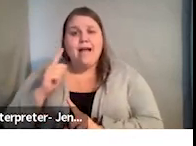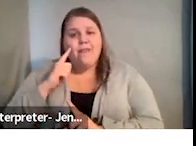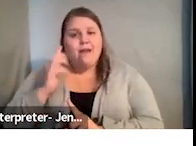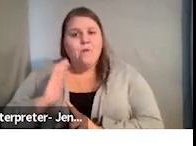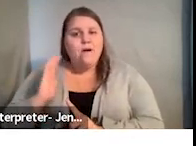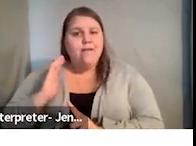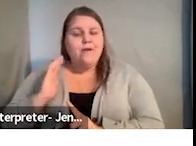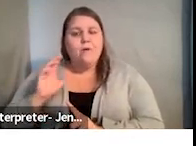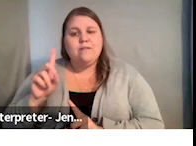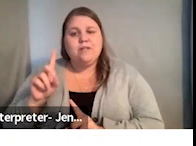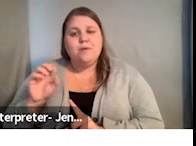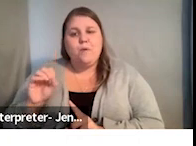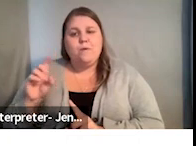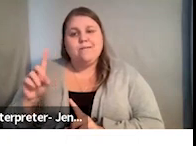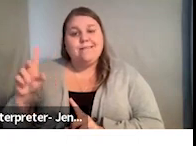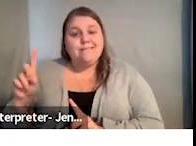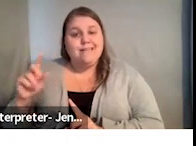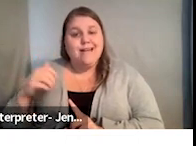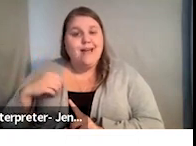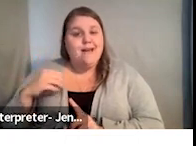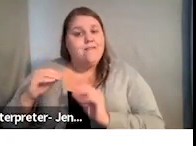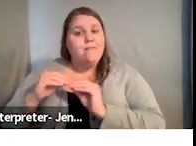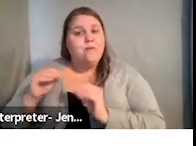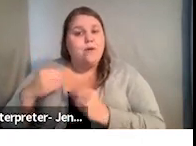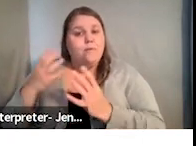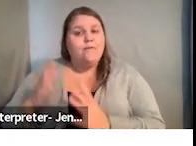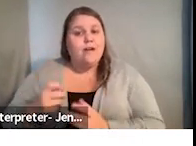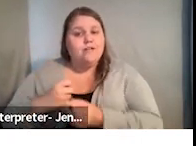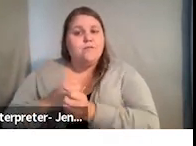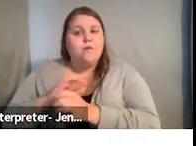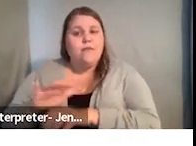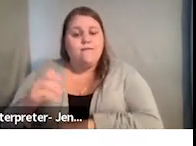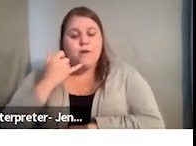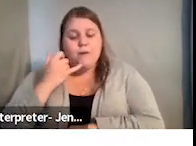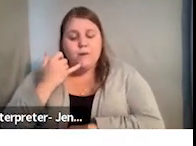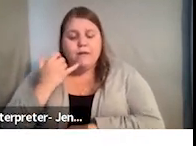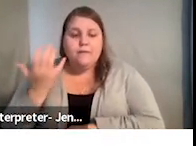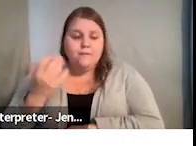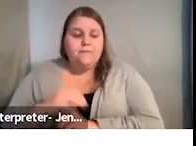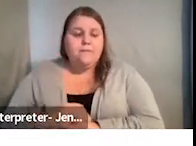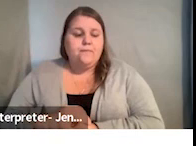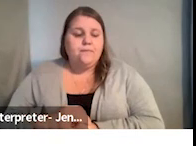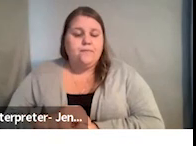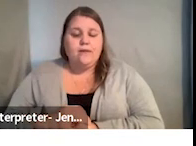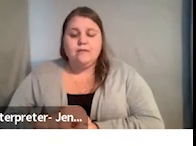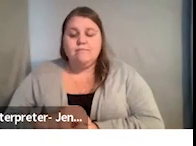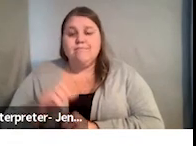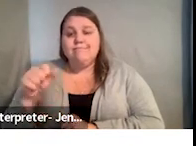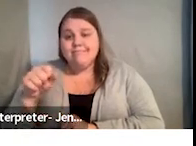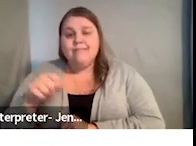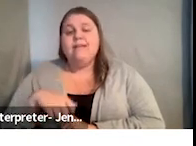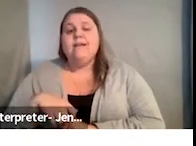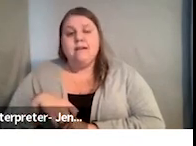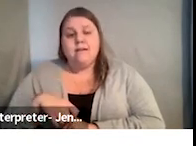ago, DODD started having more provider support on the phone, Yeah. but yeah, so there was things like